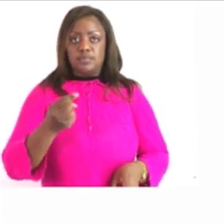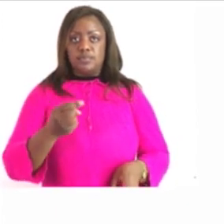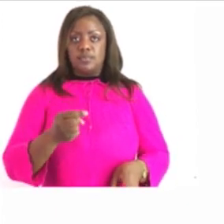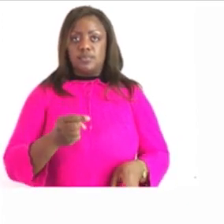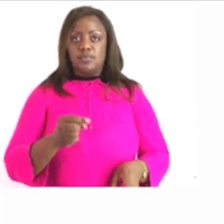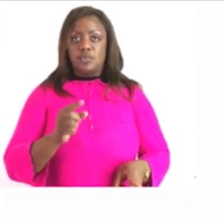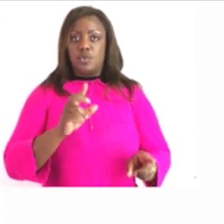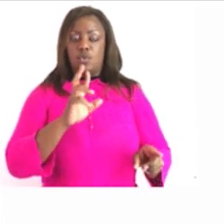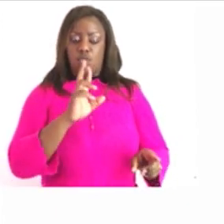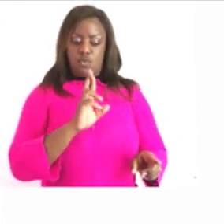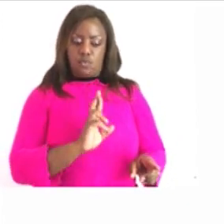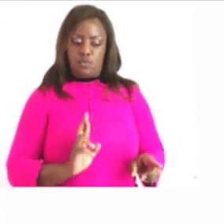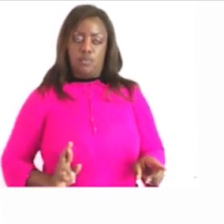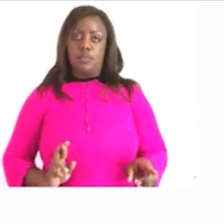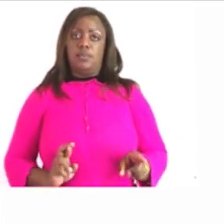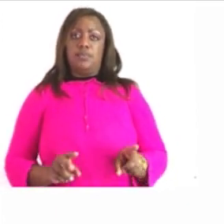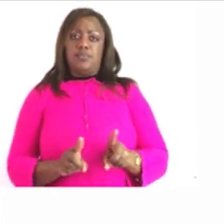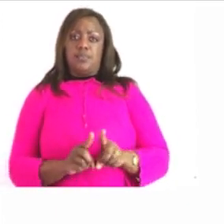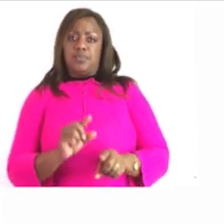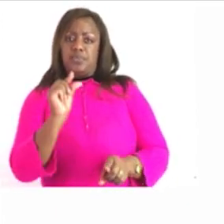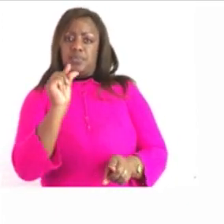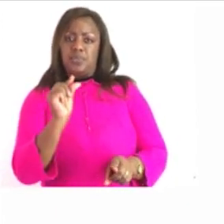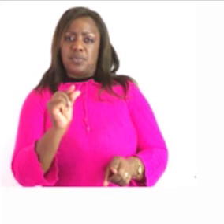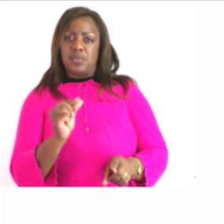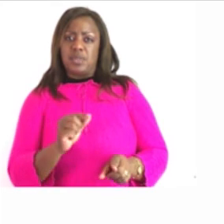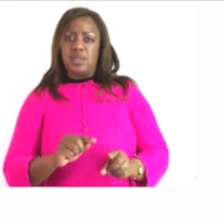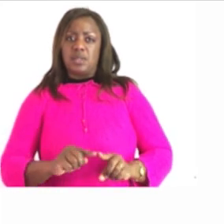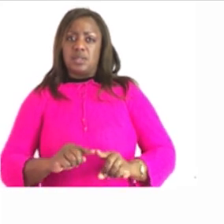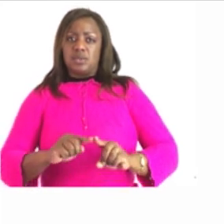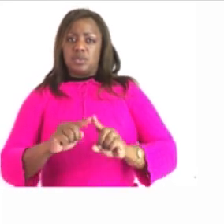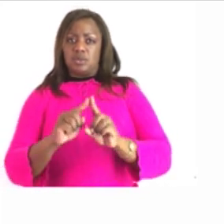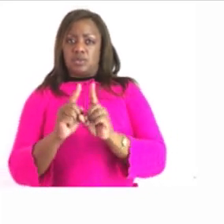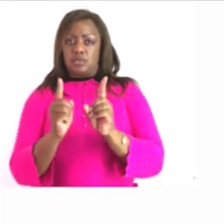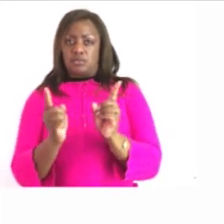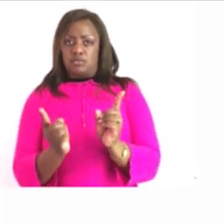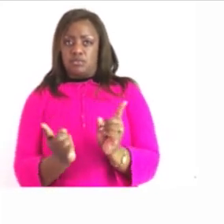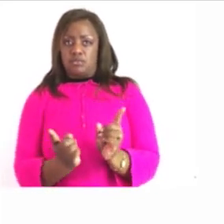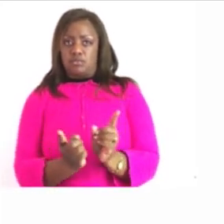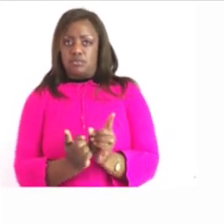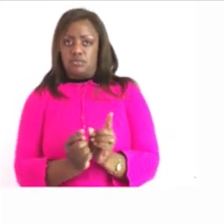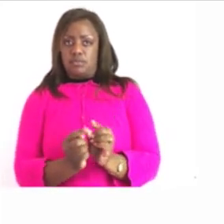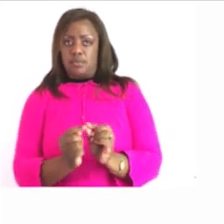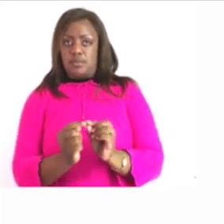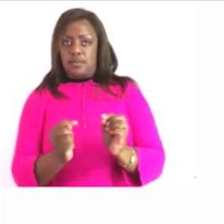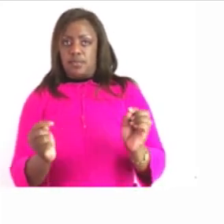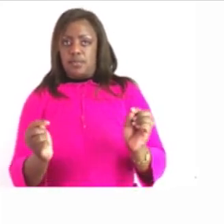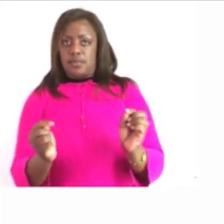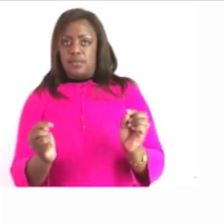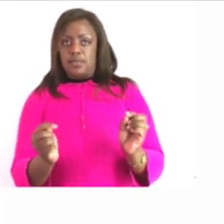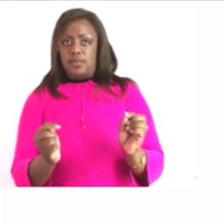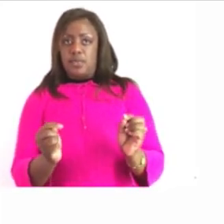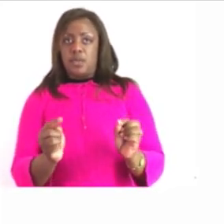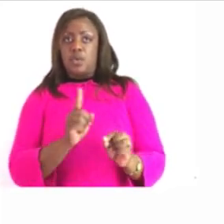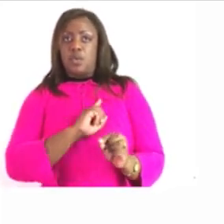right looks more like a rainbow. It's more curving, meaning that it's shaping up in a sense that it's pushing the lungs up, which